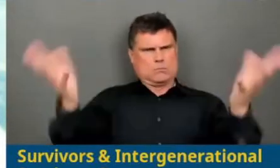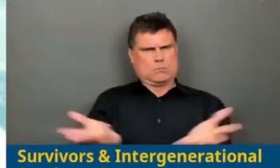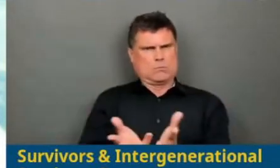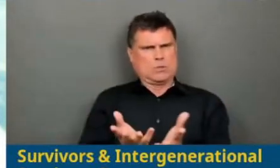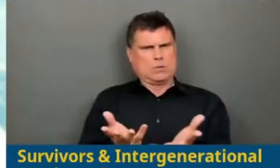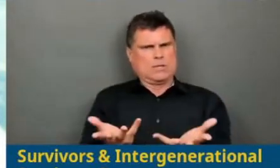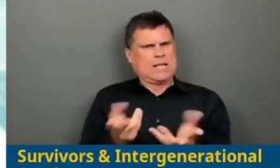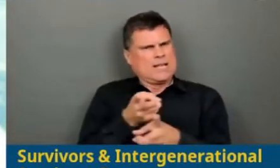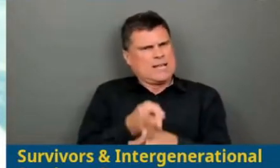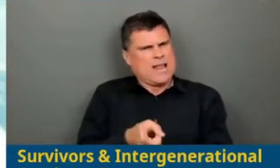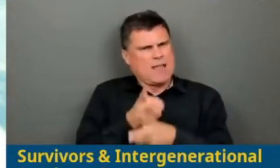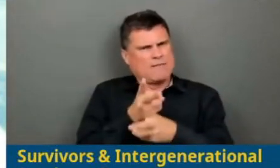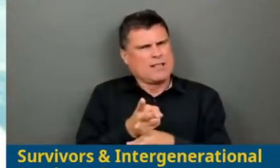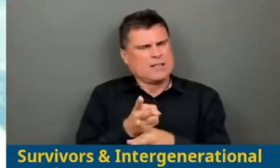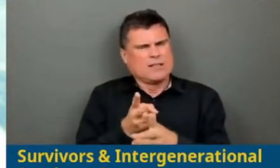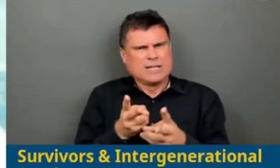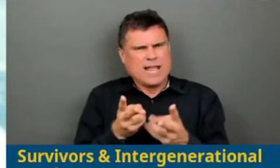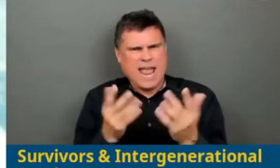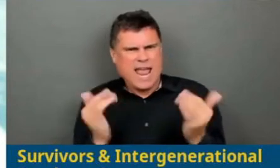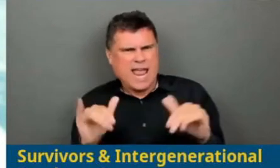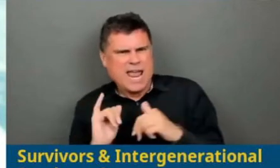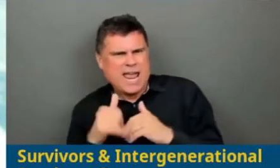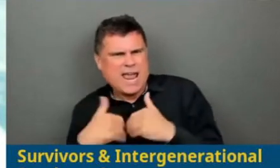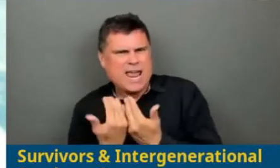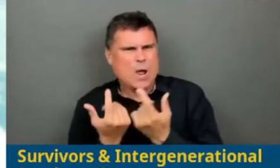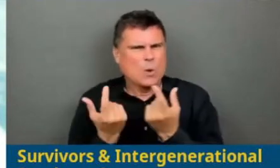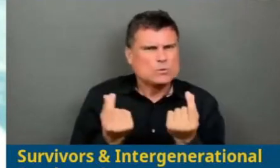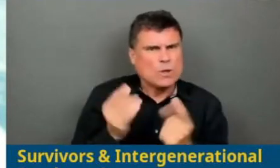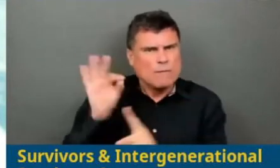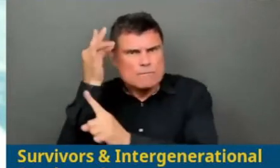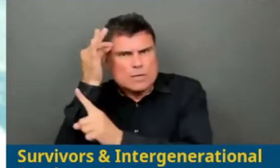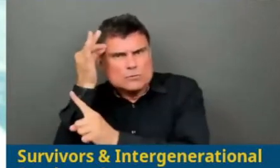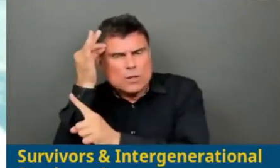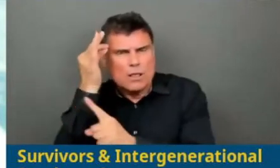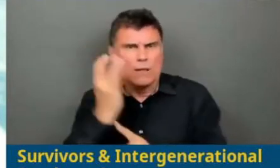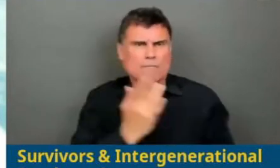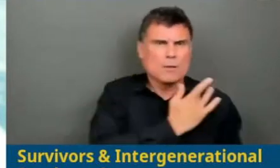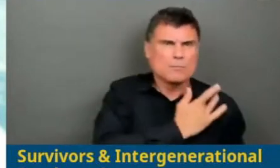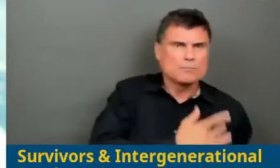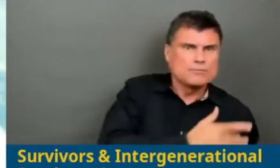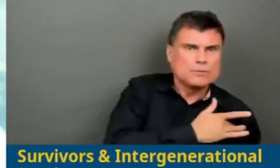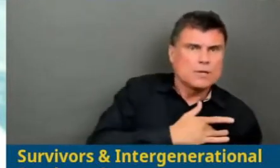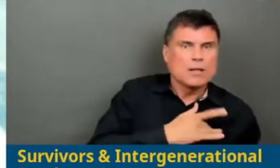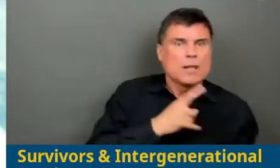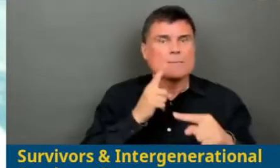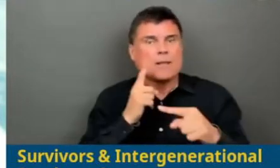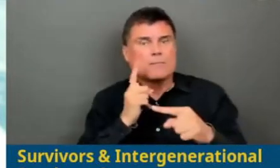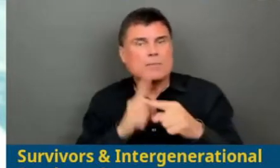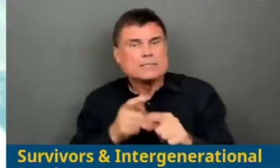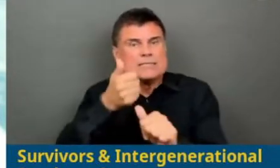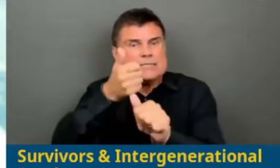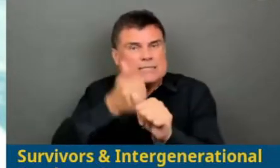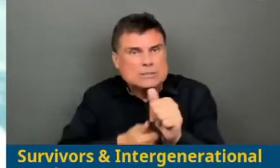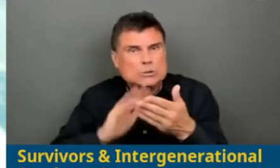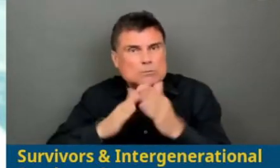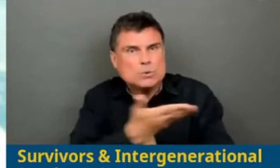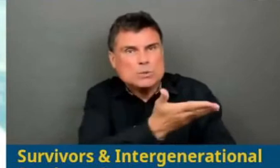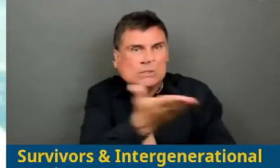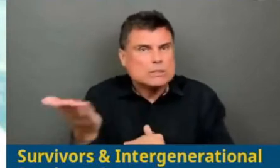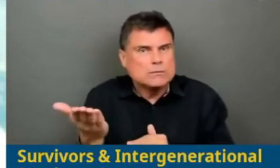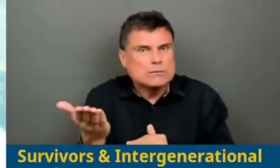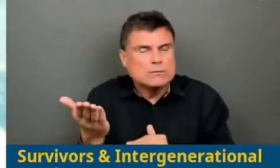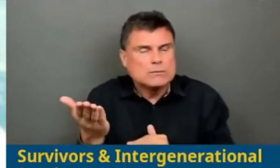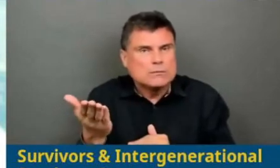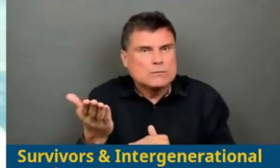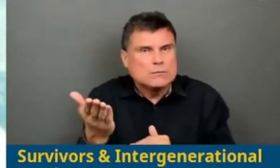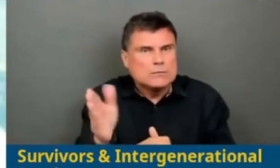of government and discussions, as I say, with the Leadership Council and individual nations. And that is the kind of discussion that is